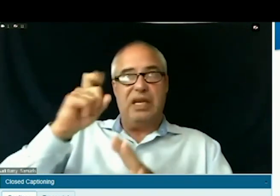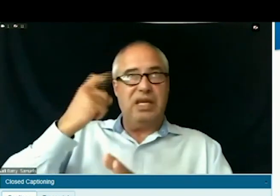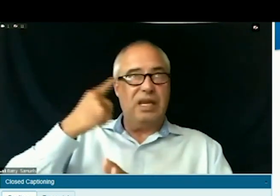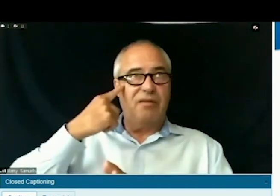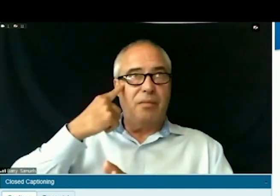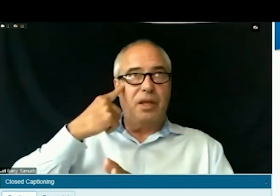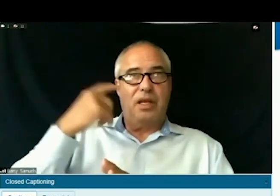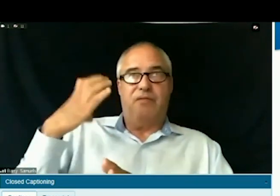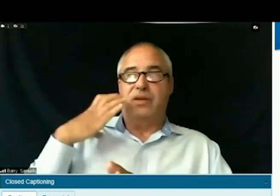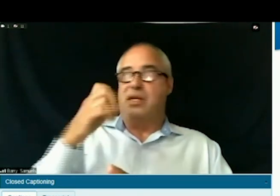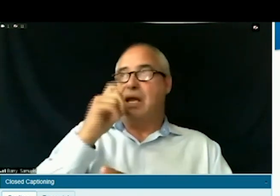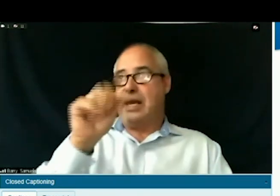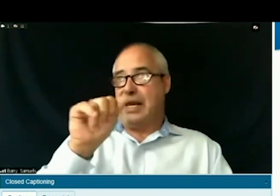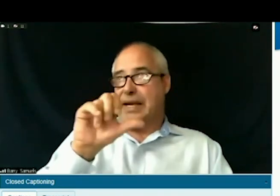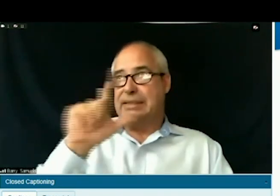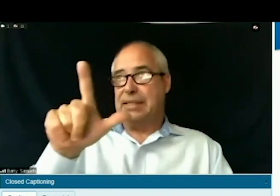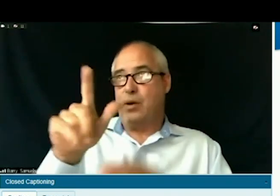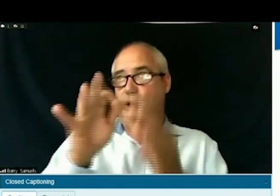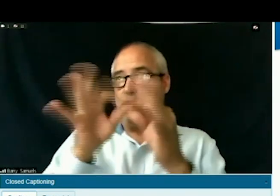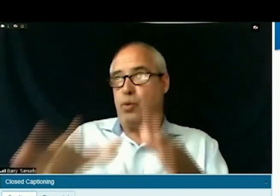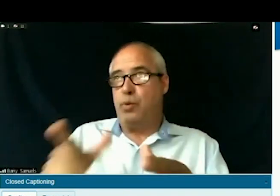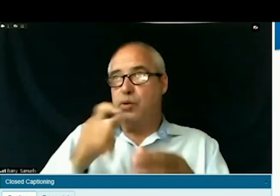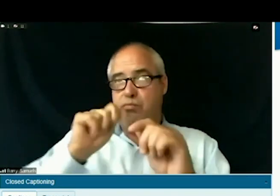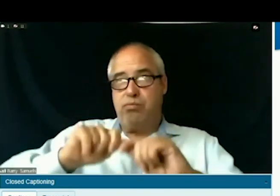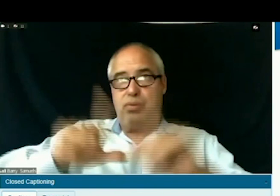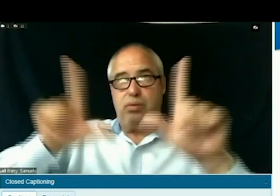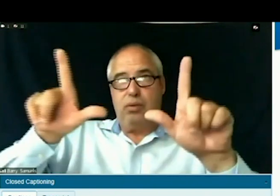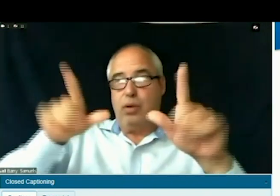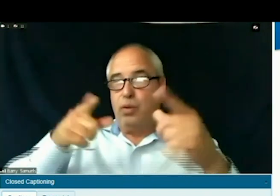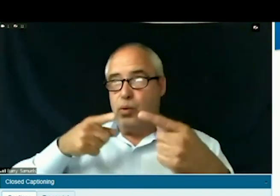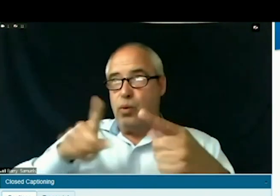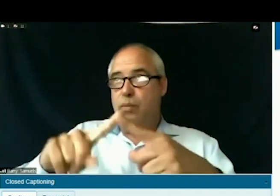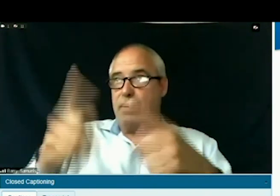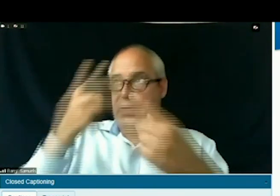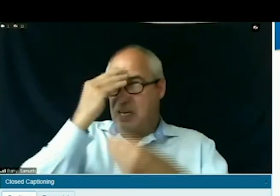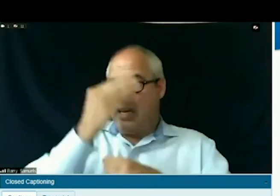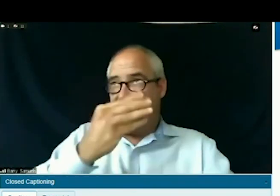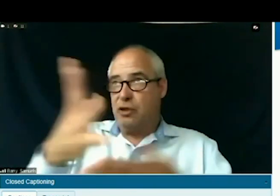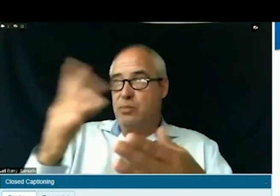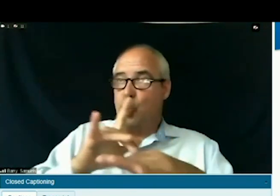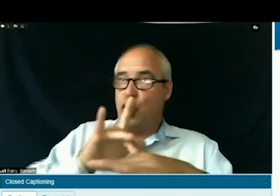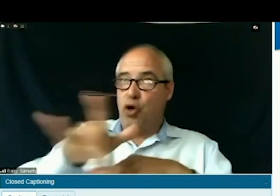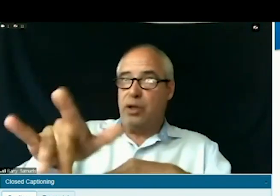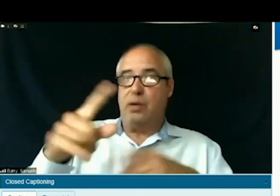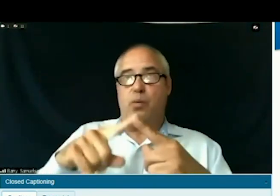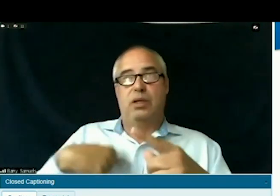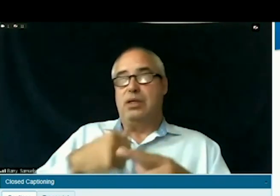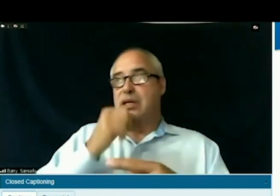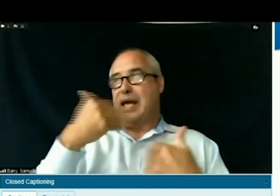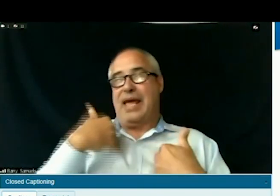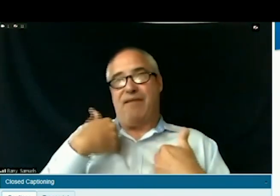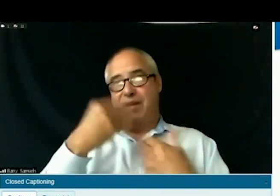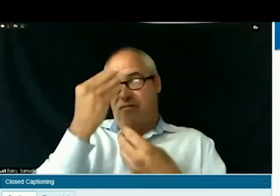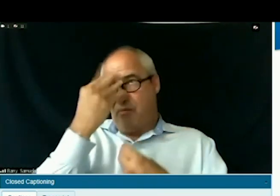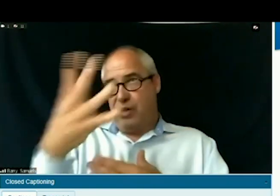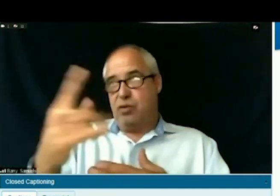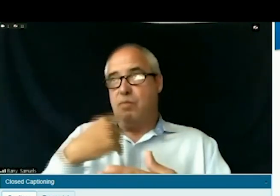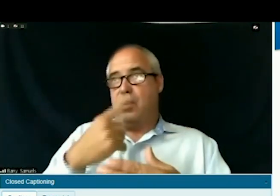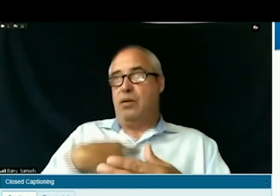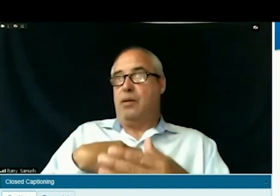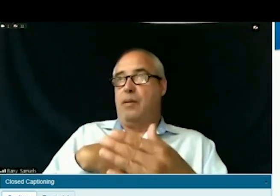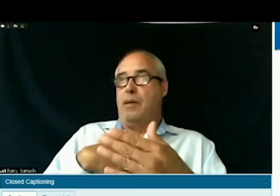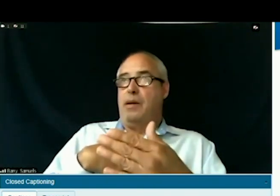have ASL interpreting in announcements early on. We did not have information in plain